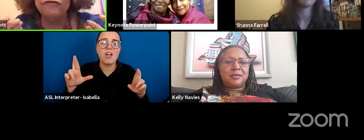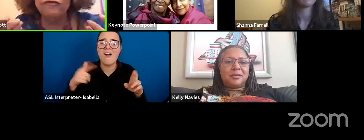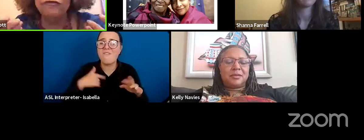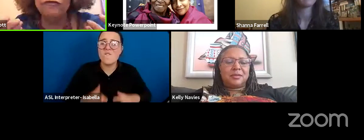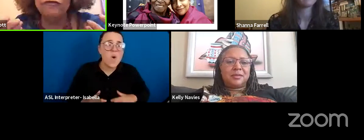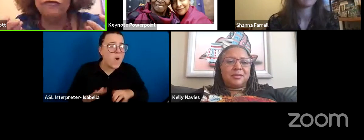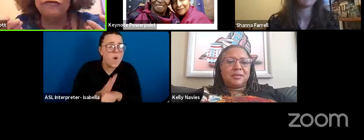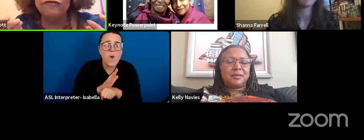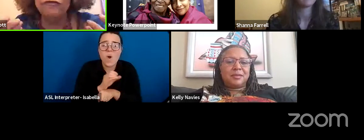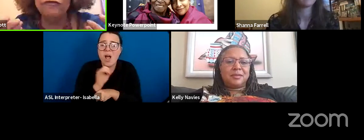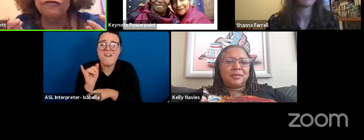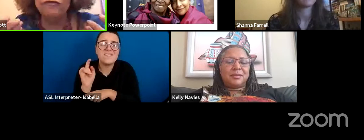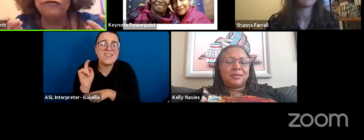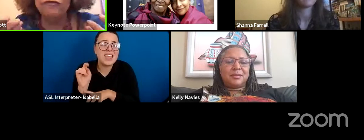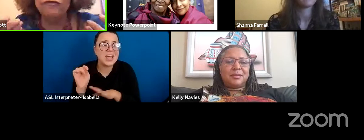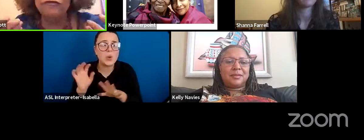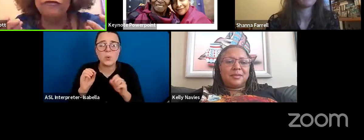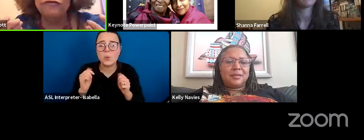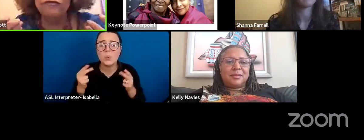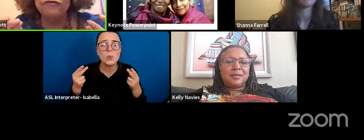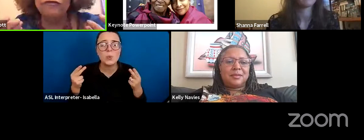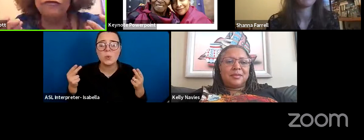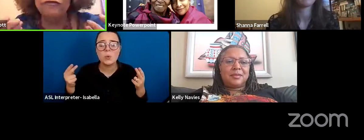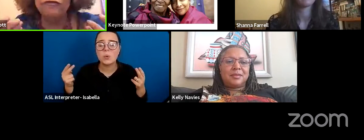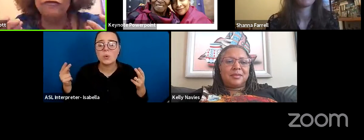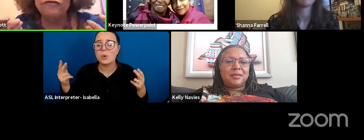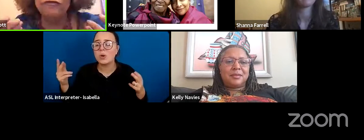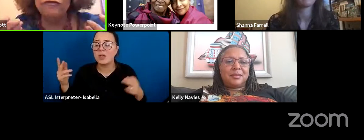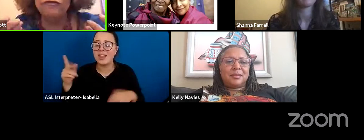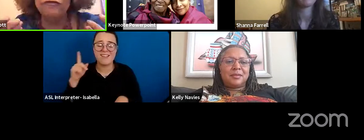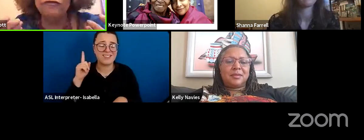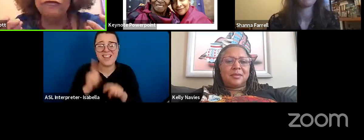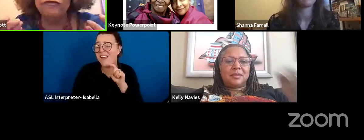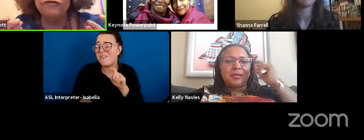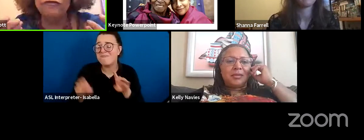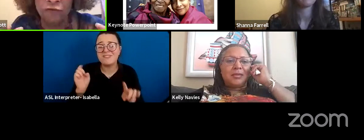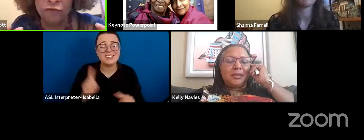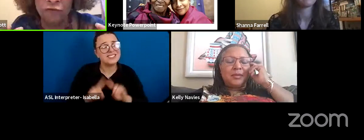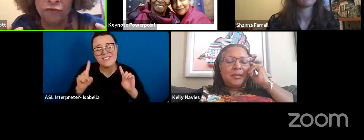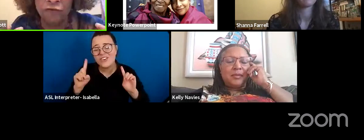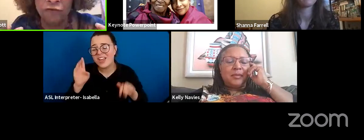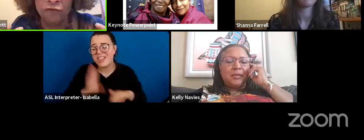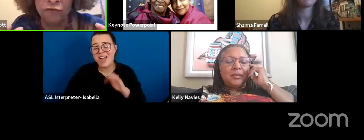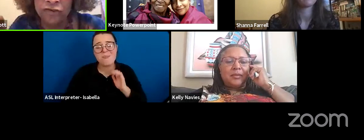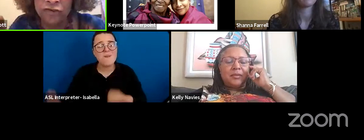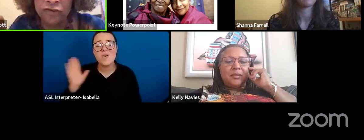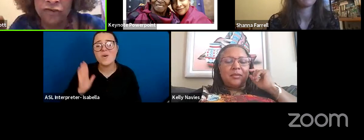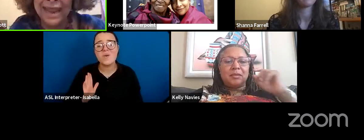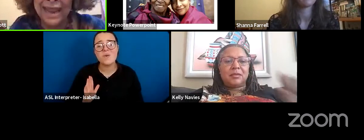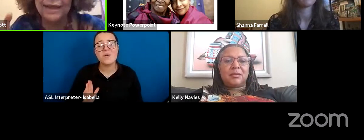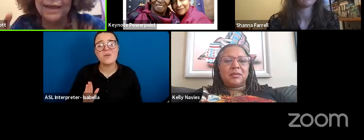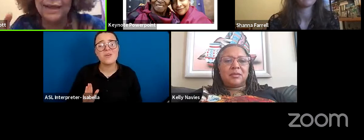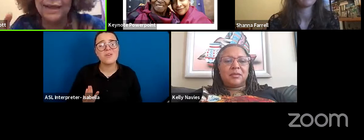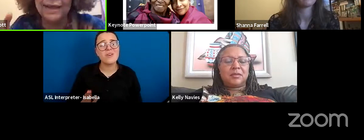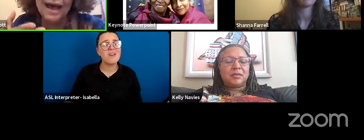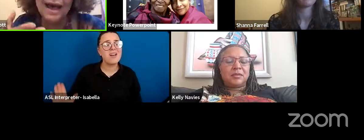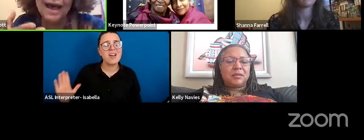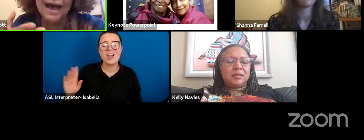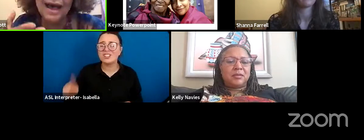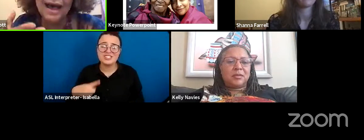it. It can't be much different than it was before. As just